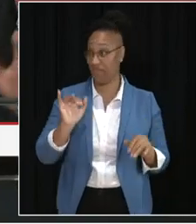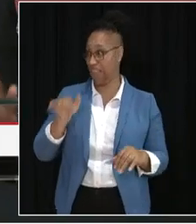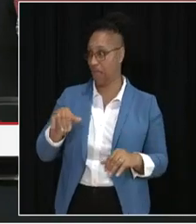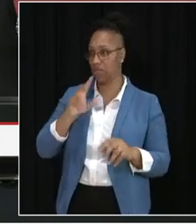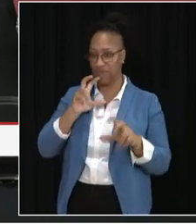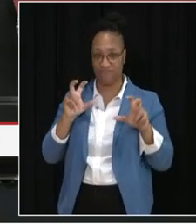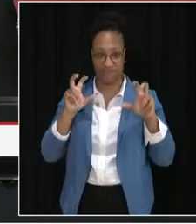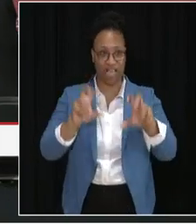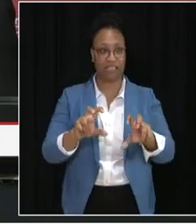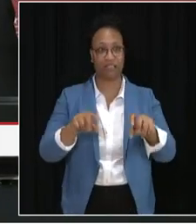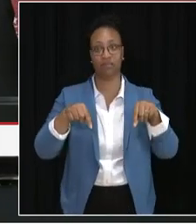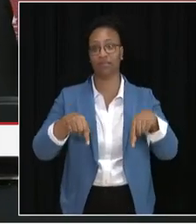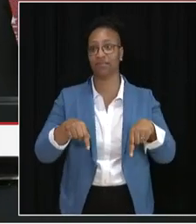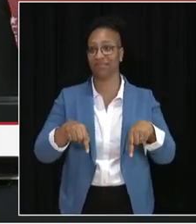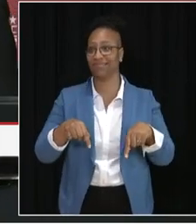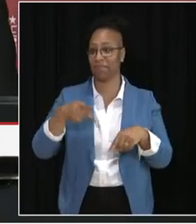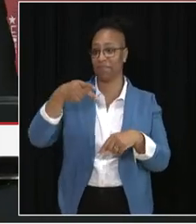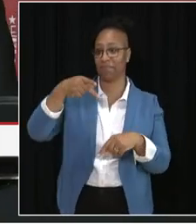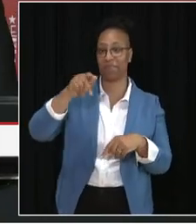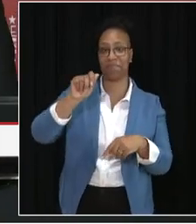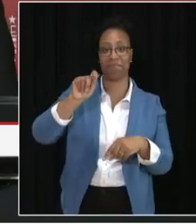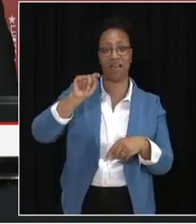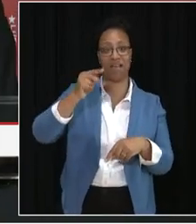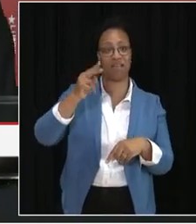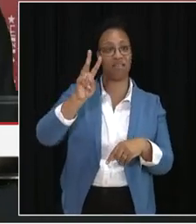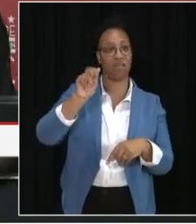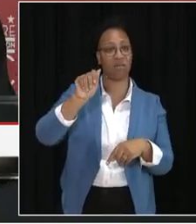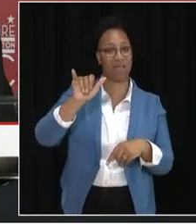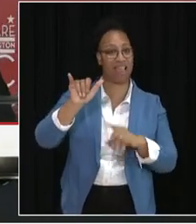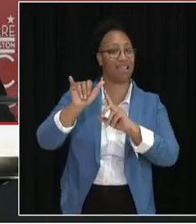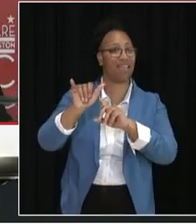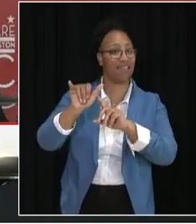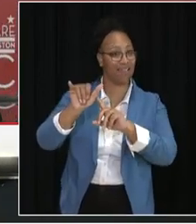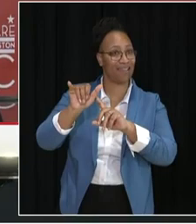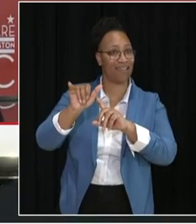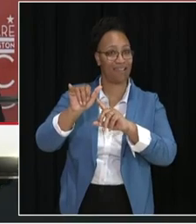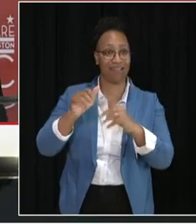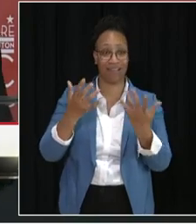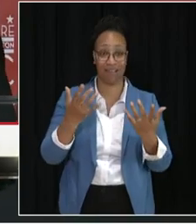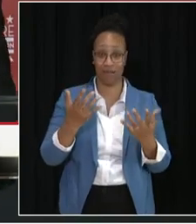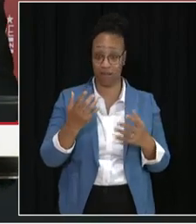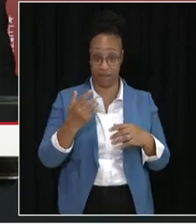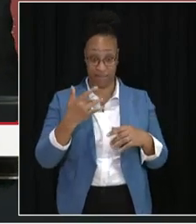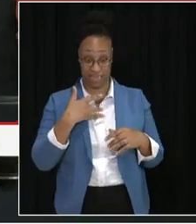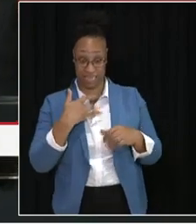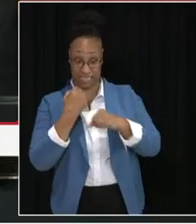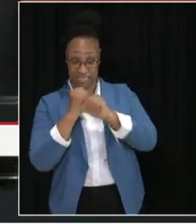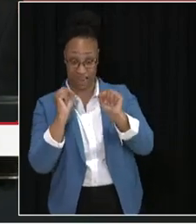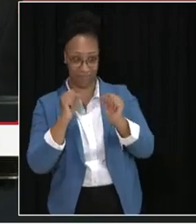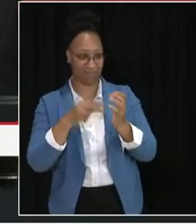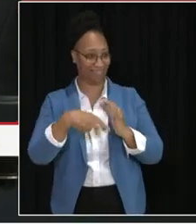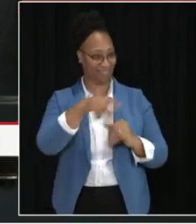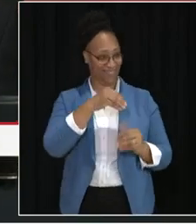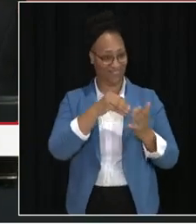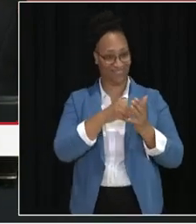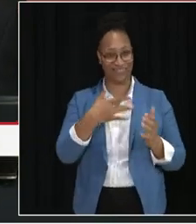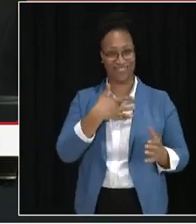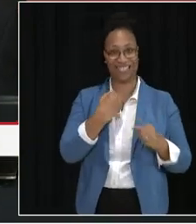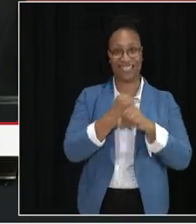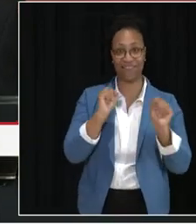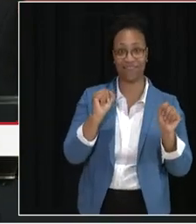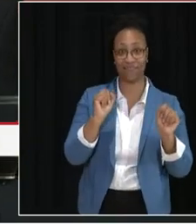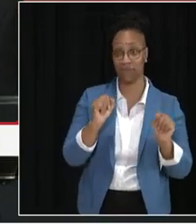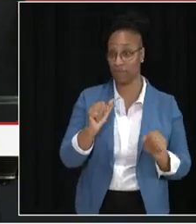of Maslow's hierarchy of needs is safety. If our kids don't feel safe coming in and out of schools, then they're not able to maximize their potential. So